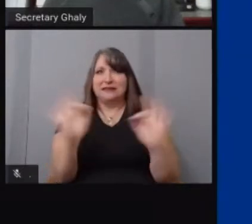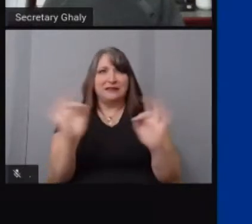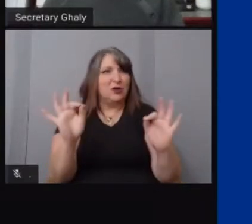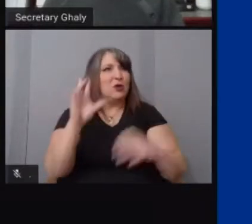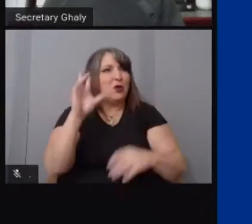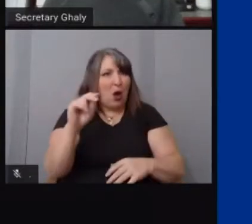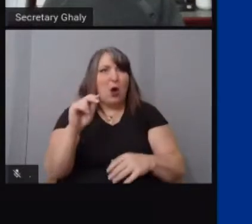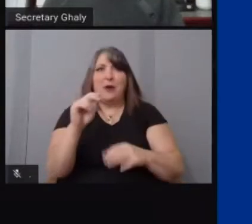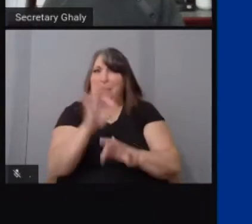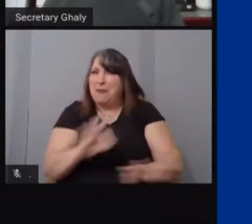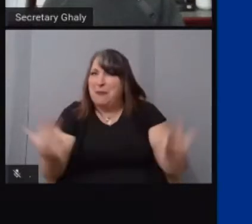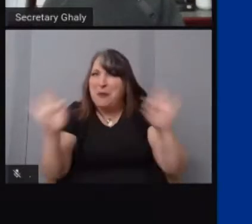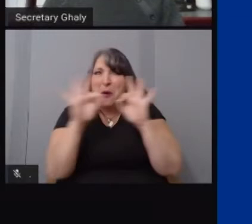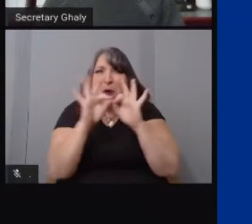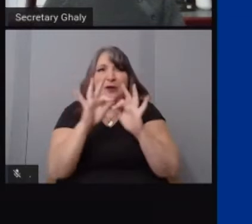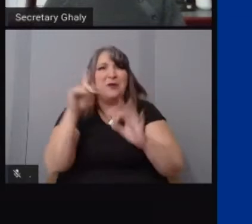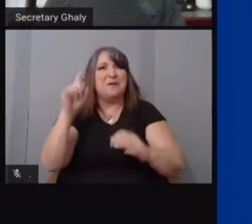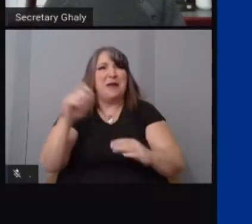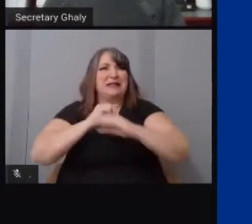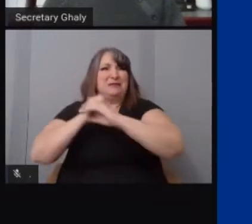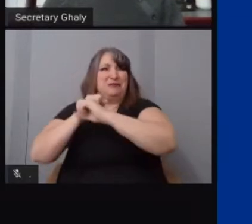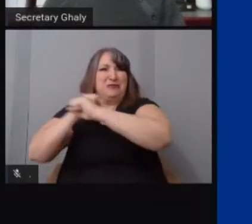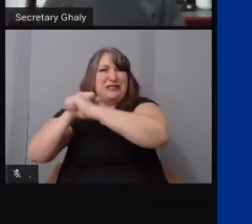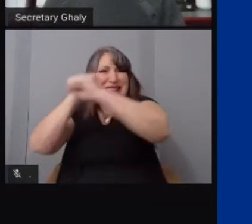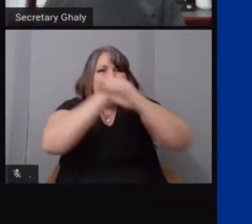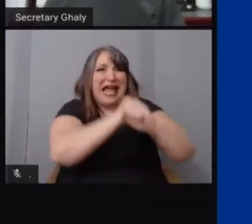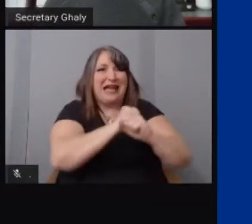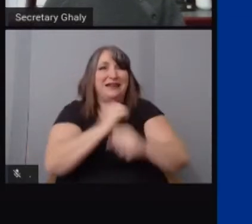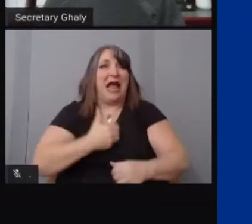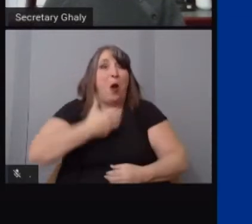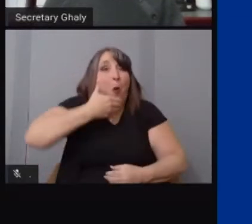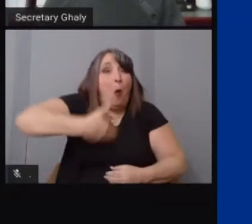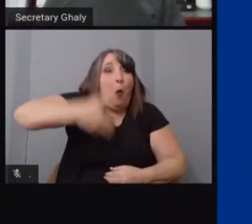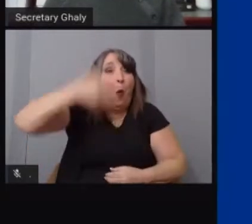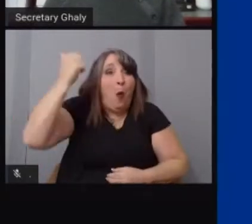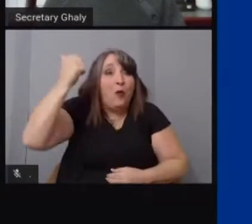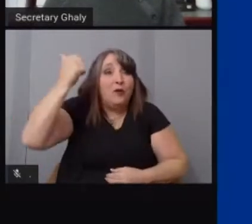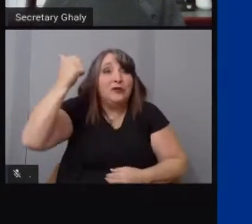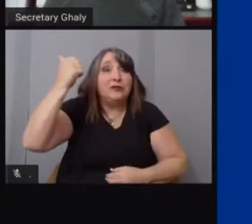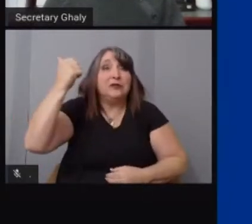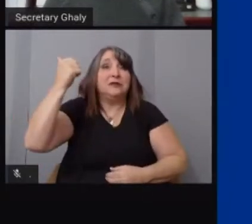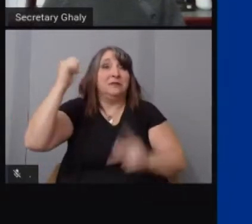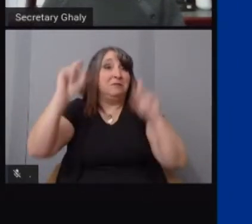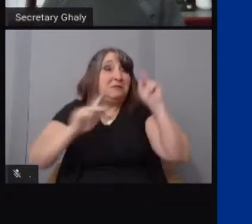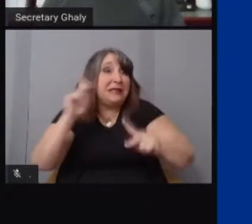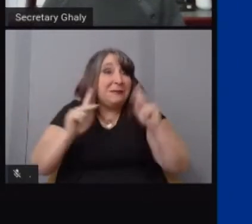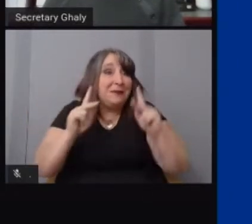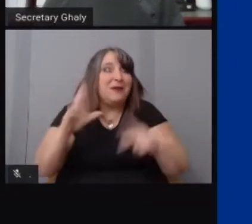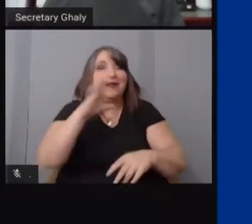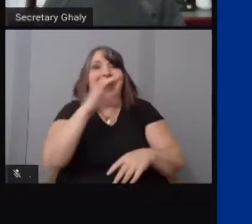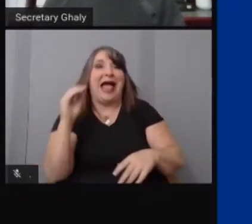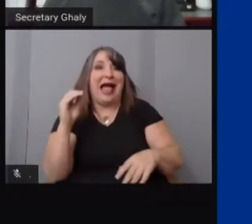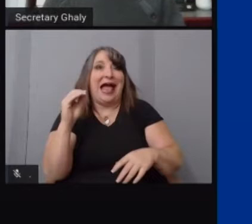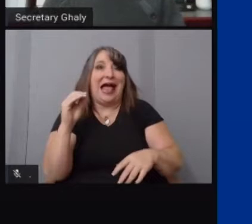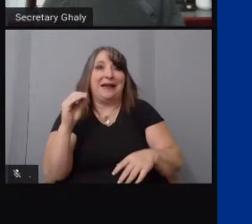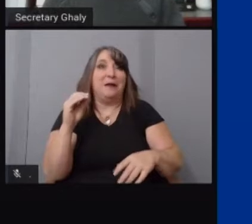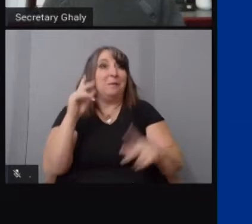older and at-risk friends and family. We know that there's a strong urge to meet with grandparents